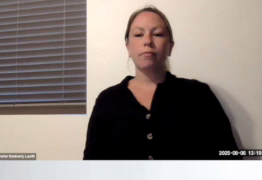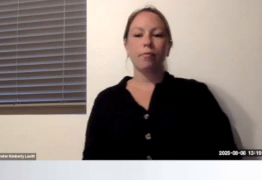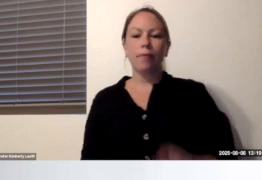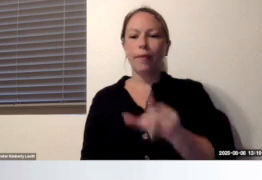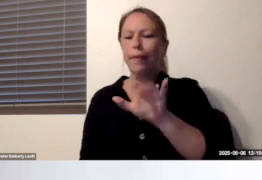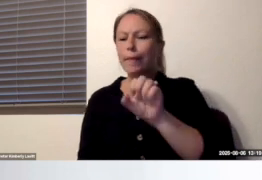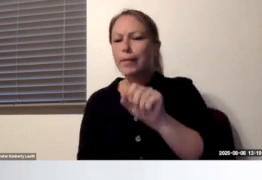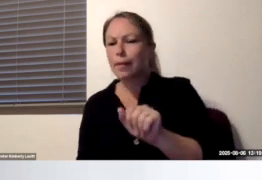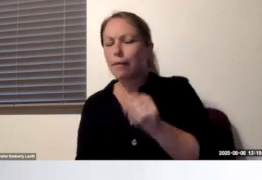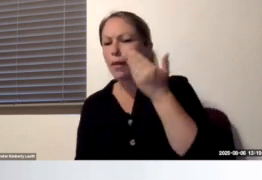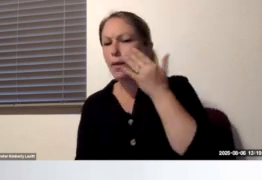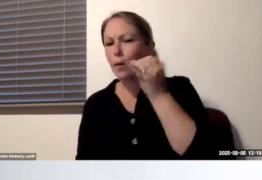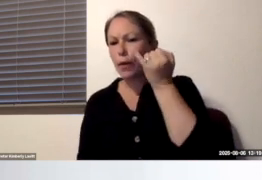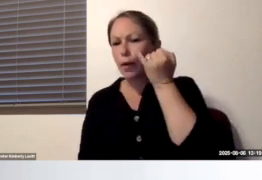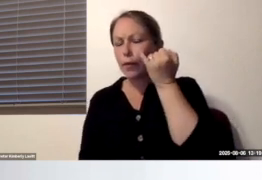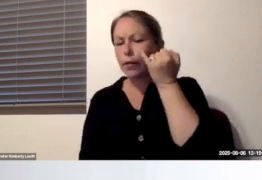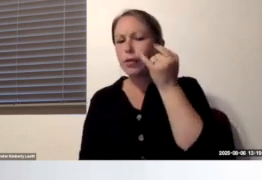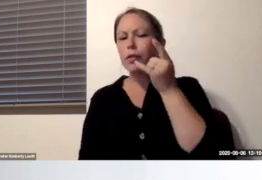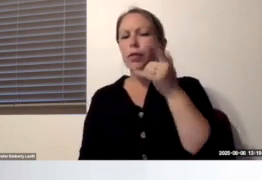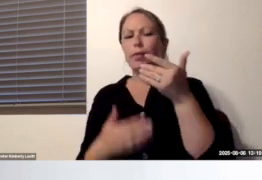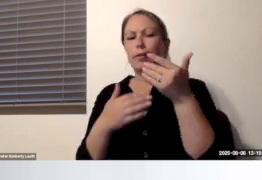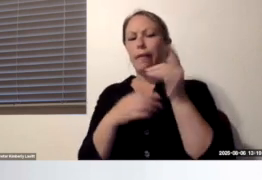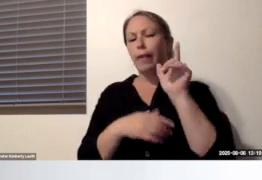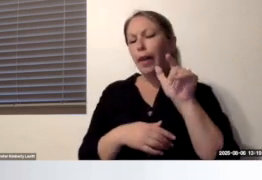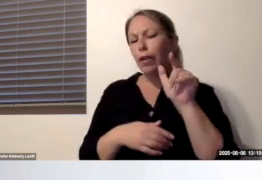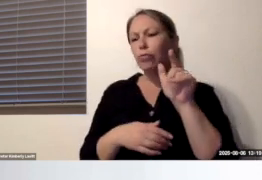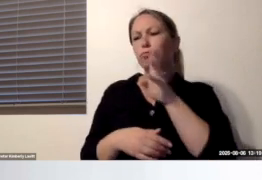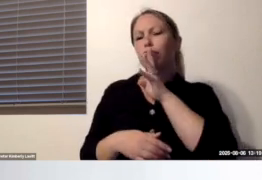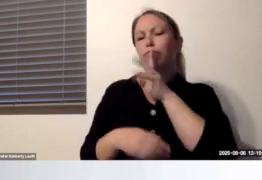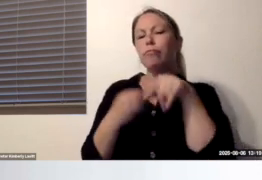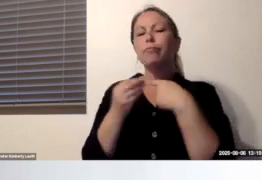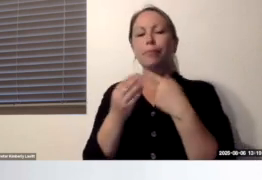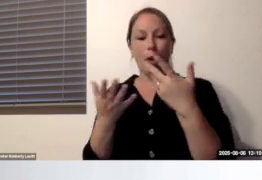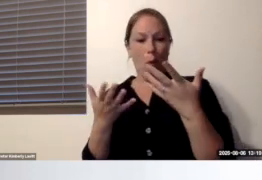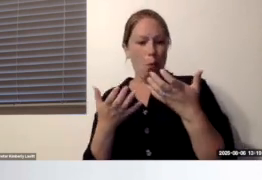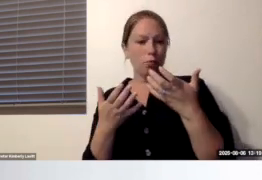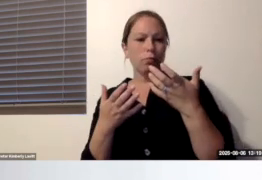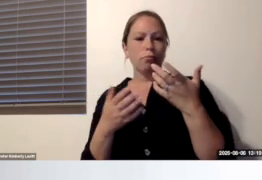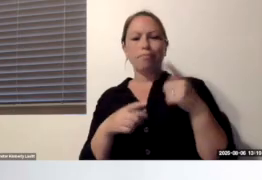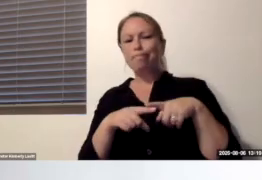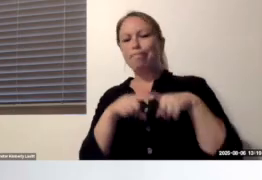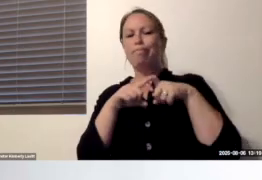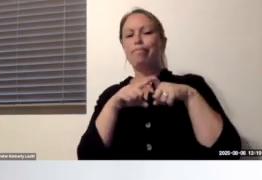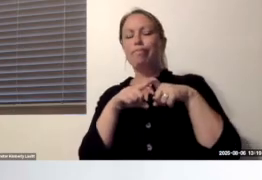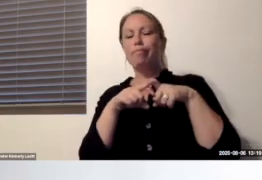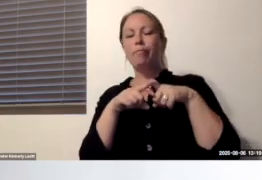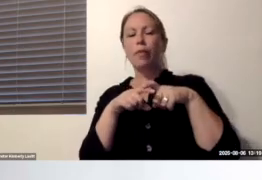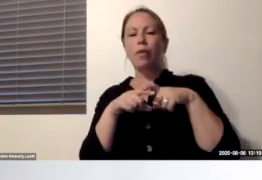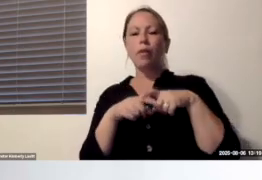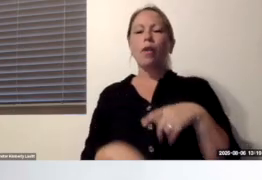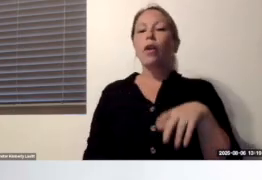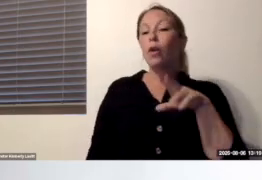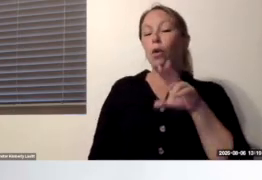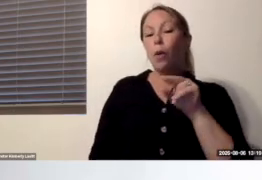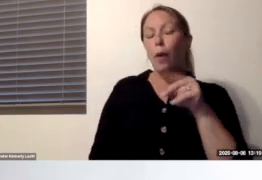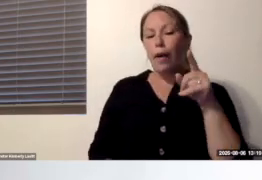Lisa, I don't know if this is covered later on, and then we want to table this until then, or no, I can